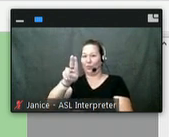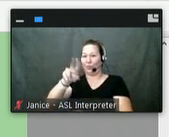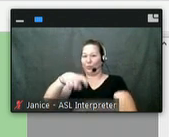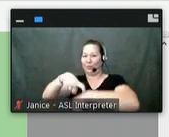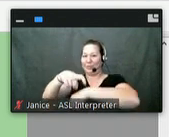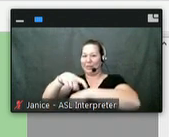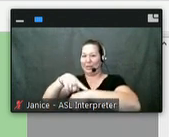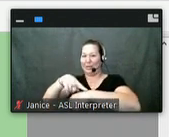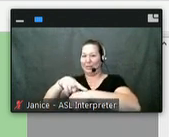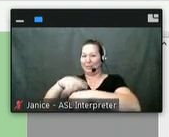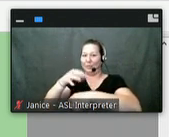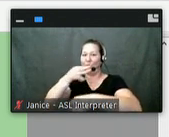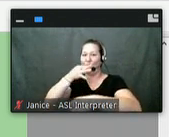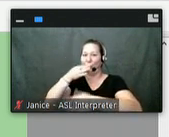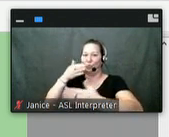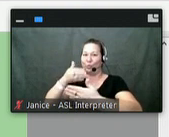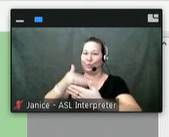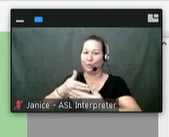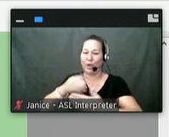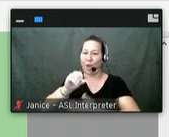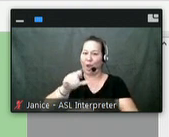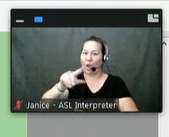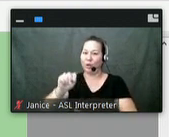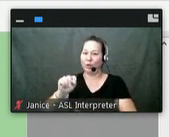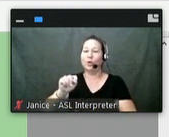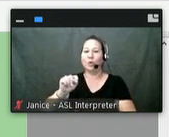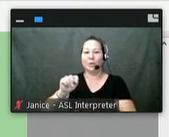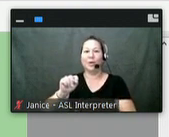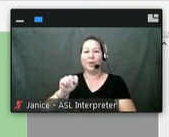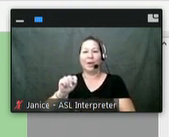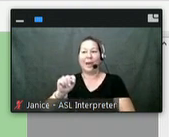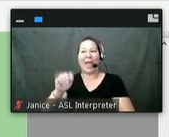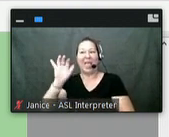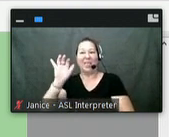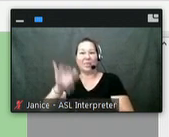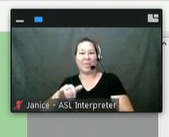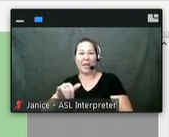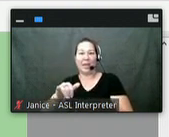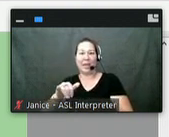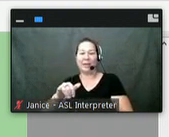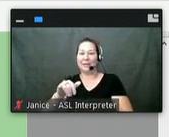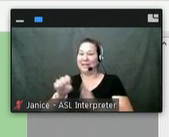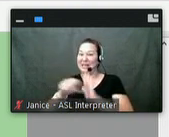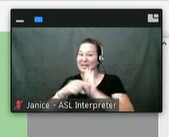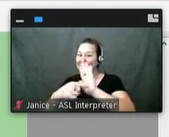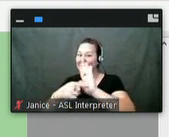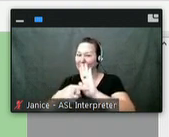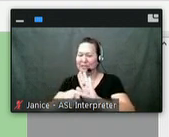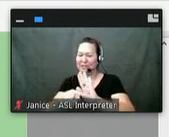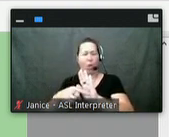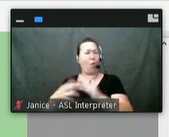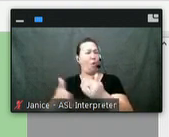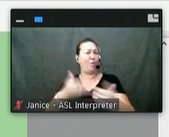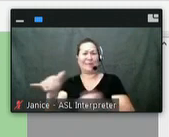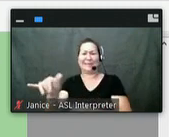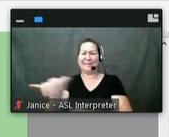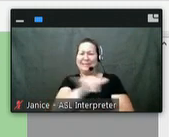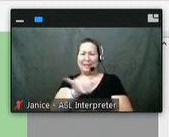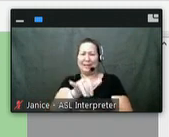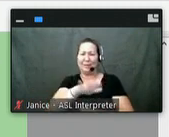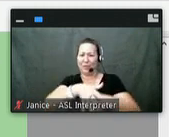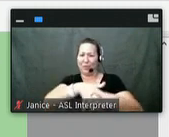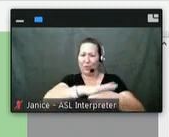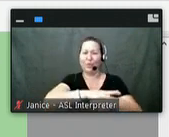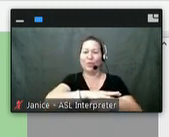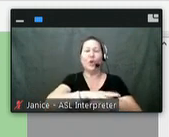a high-risk flu season as well as COVID. So all of these things are being played out at the local district, and everyone is